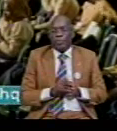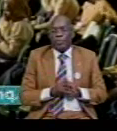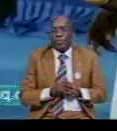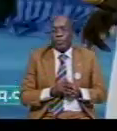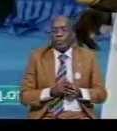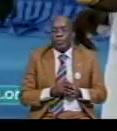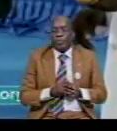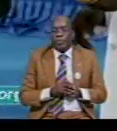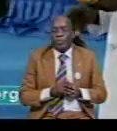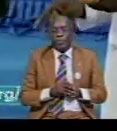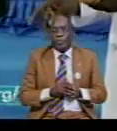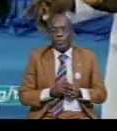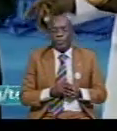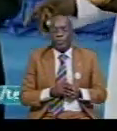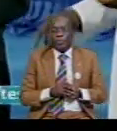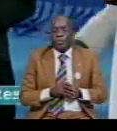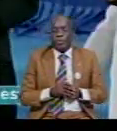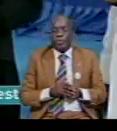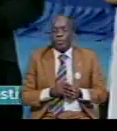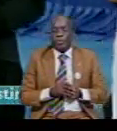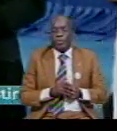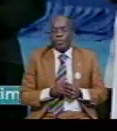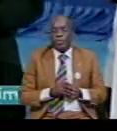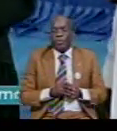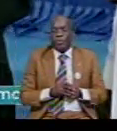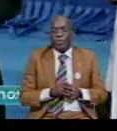lord madam e wo kan